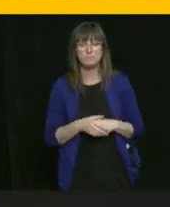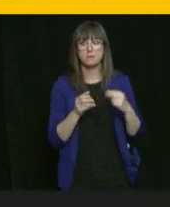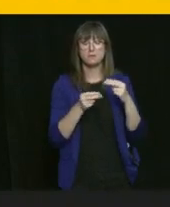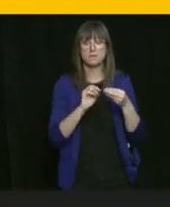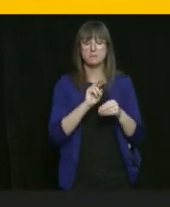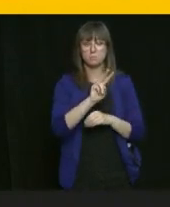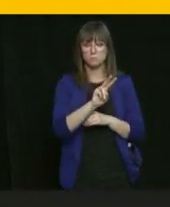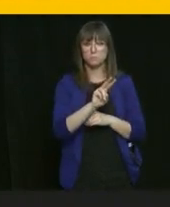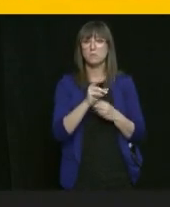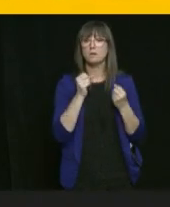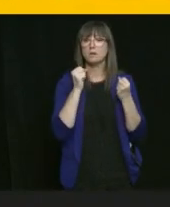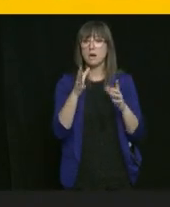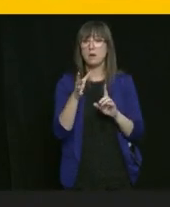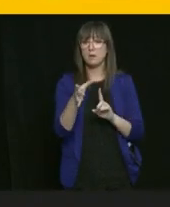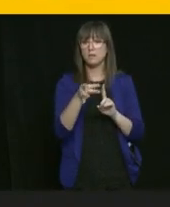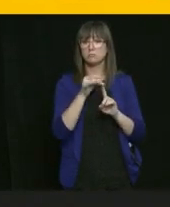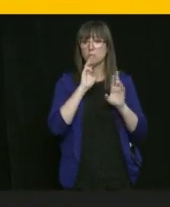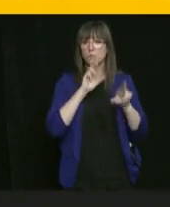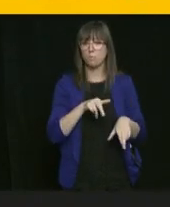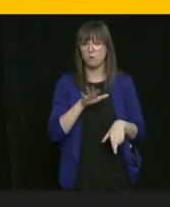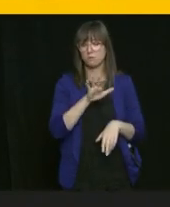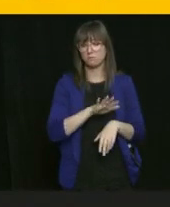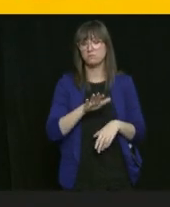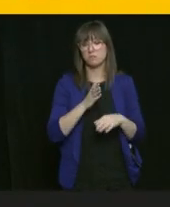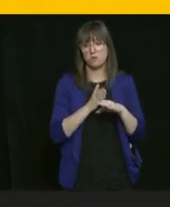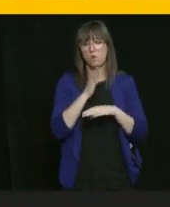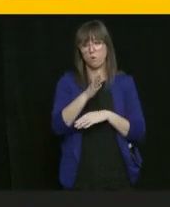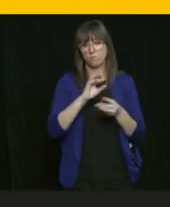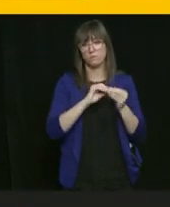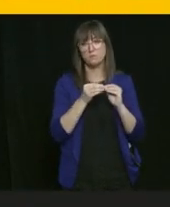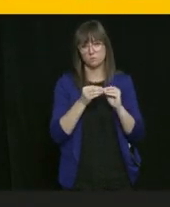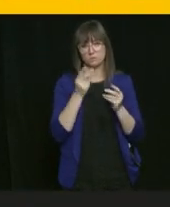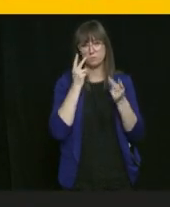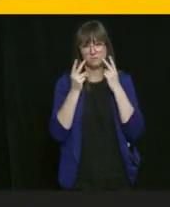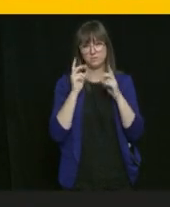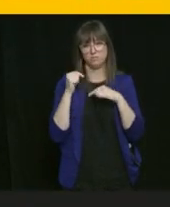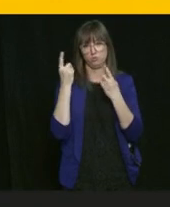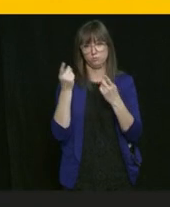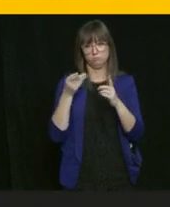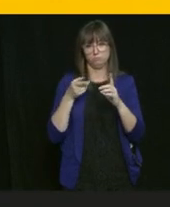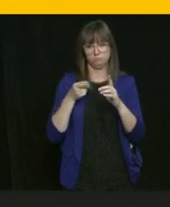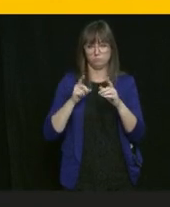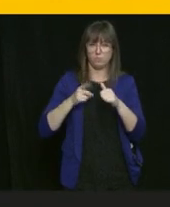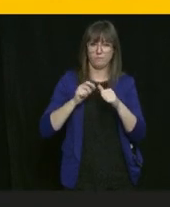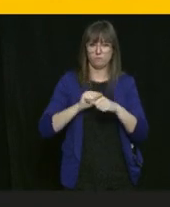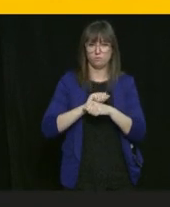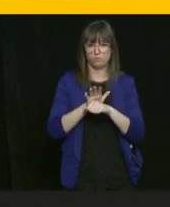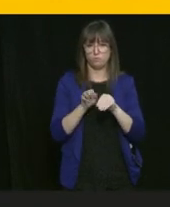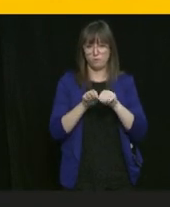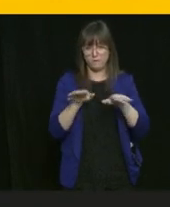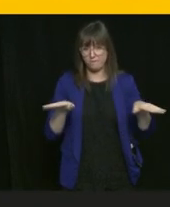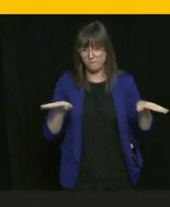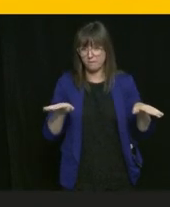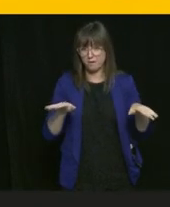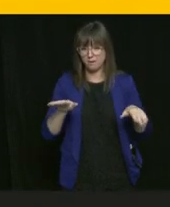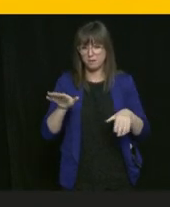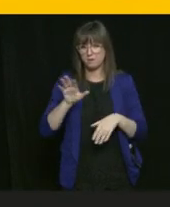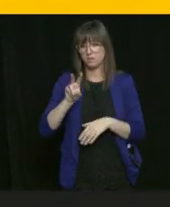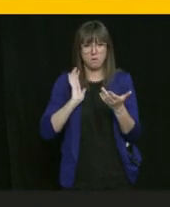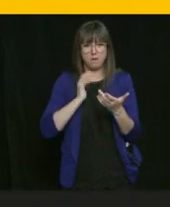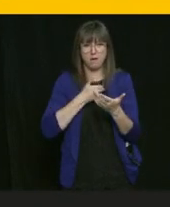cases reported nationally remains above peak levels seen during the first wave, with an average of close to